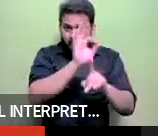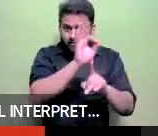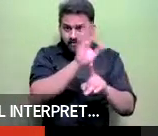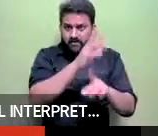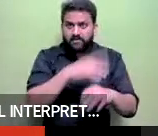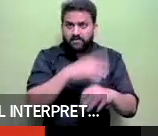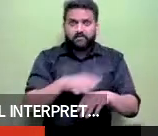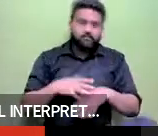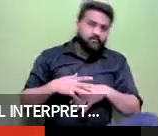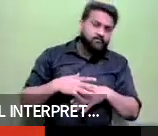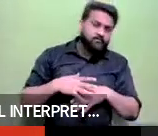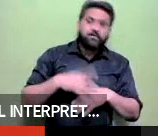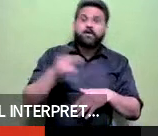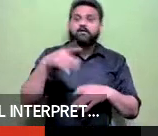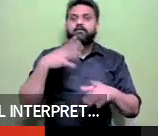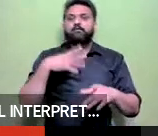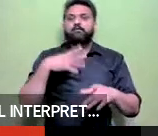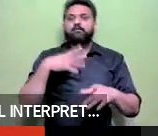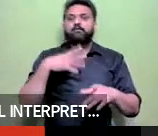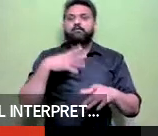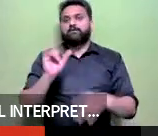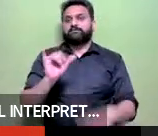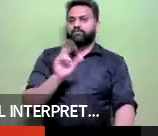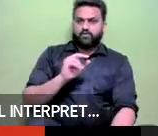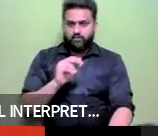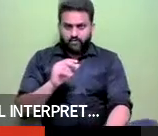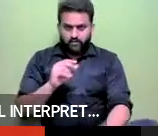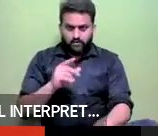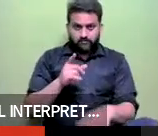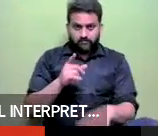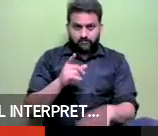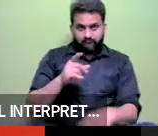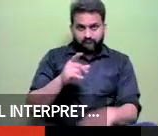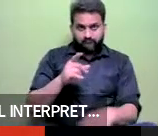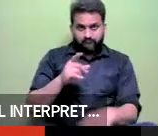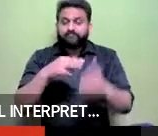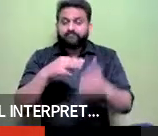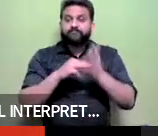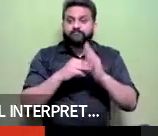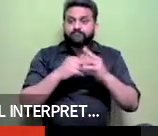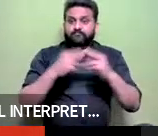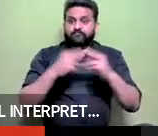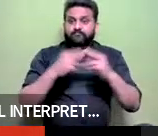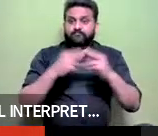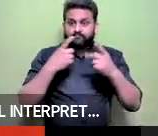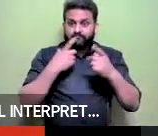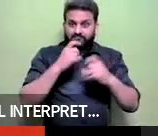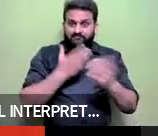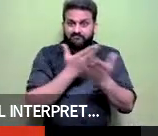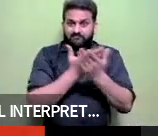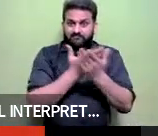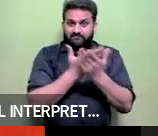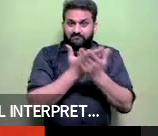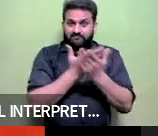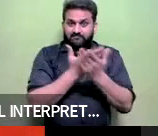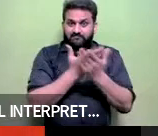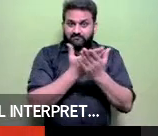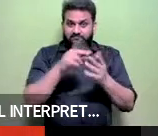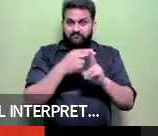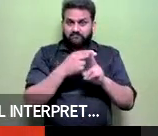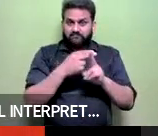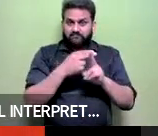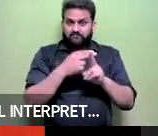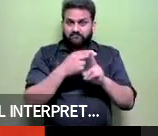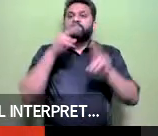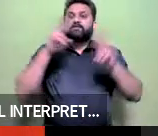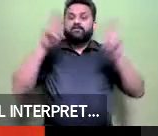about the case. You can go. Referring of the cases is a trick is that you should first tell the name of the